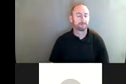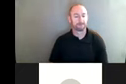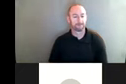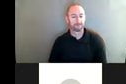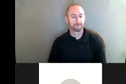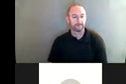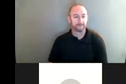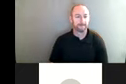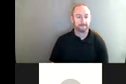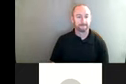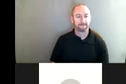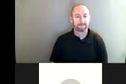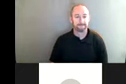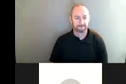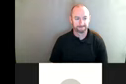In